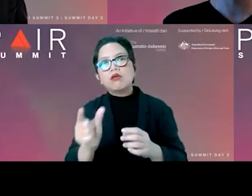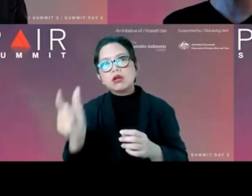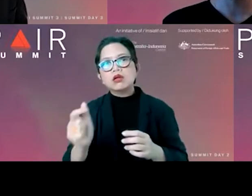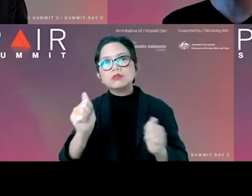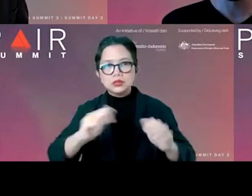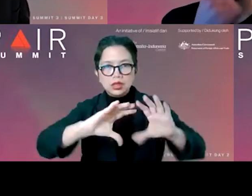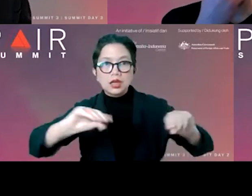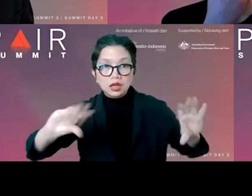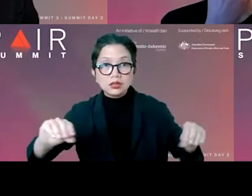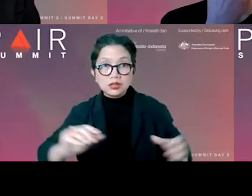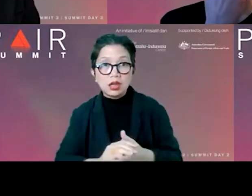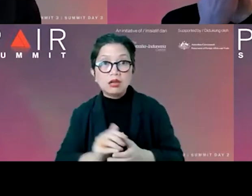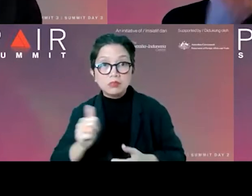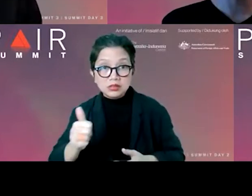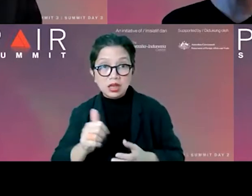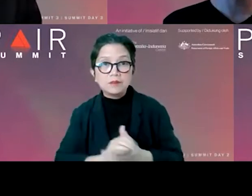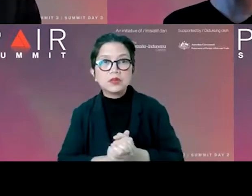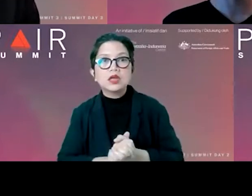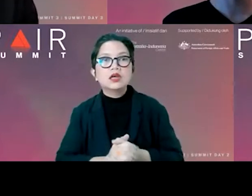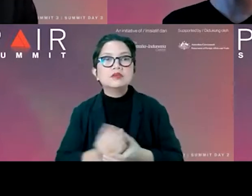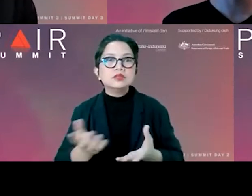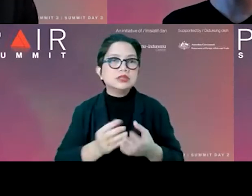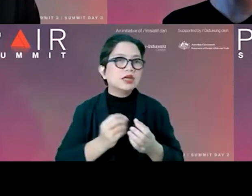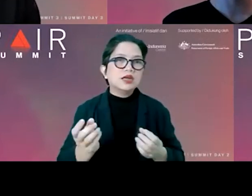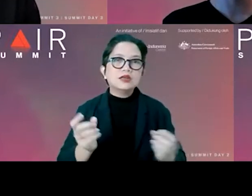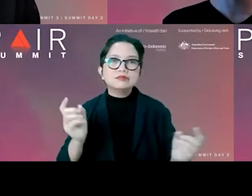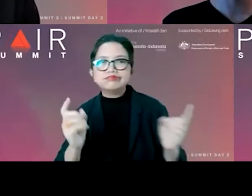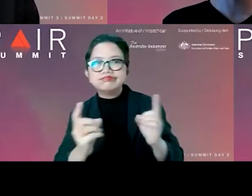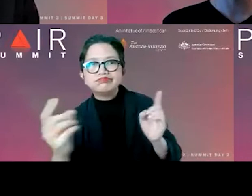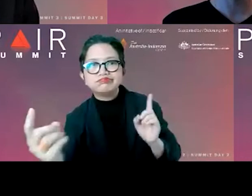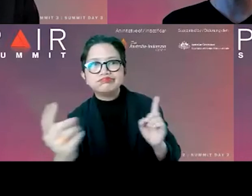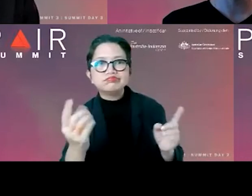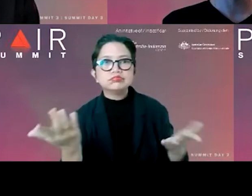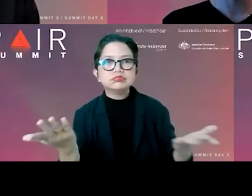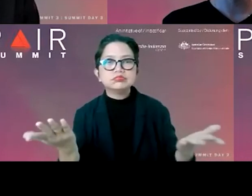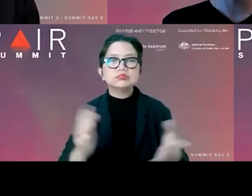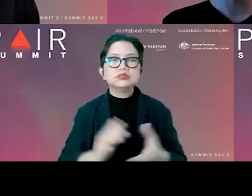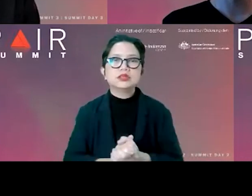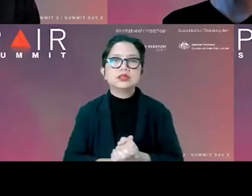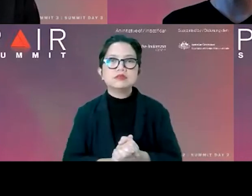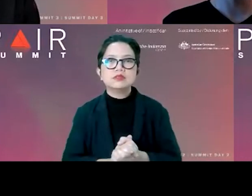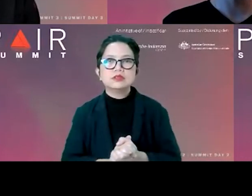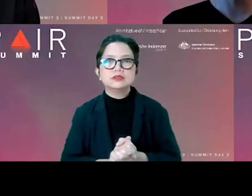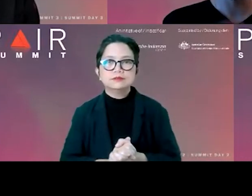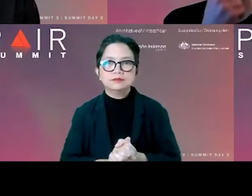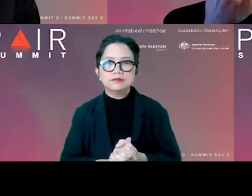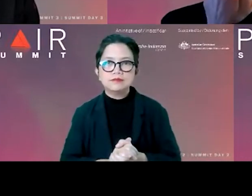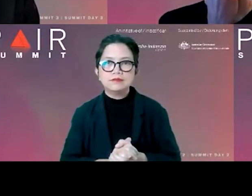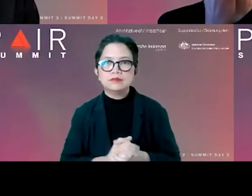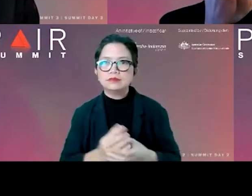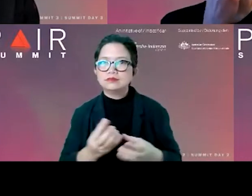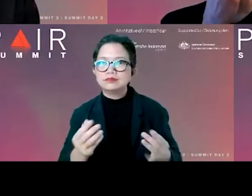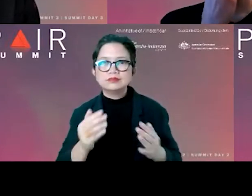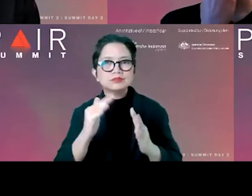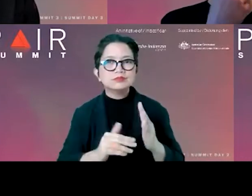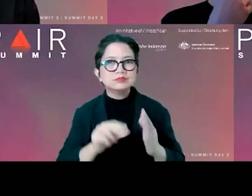GDP perspective, globally, this is estimated to have about a 3.5% decline in global GDP as compared to,